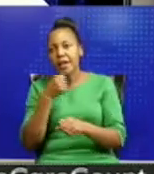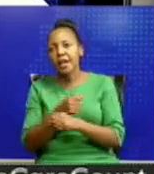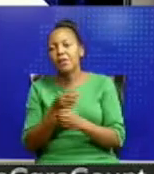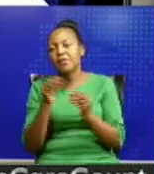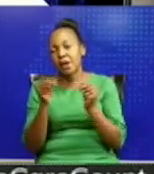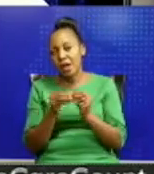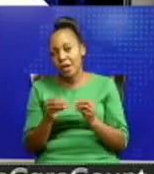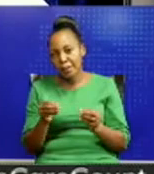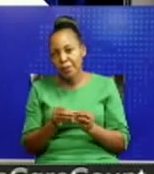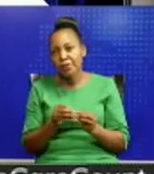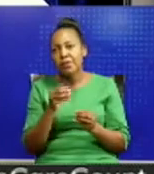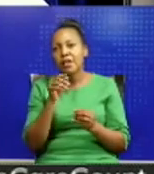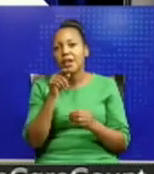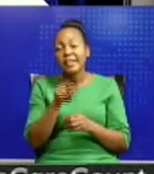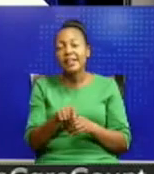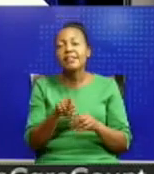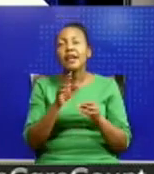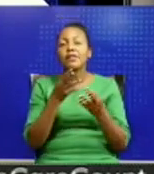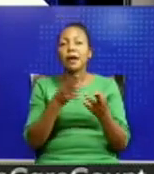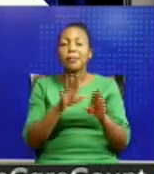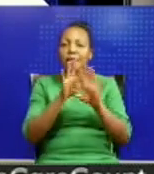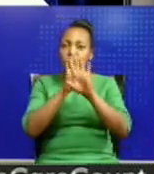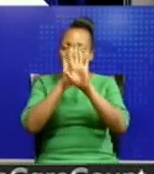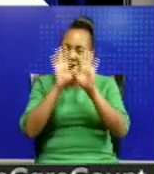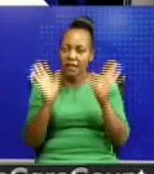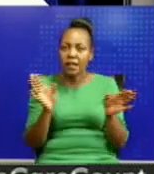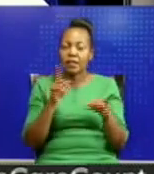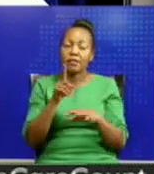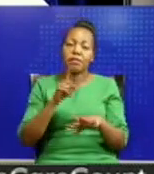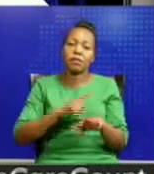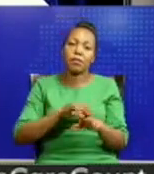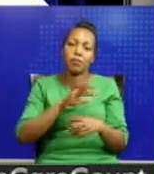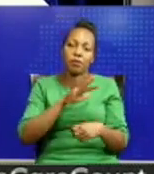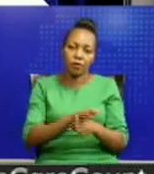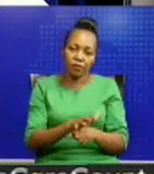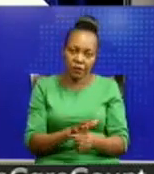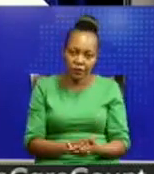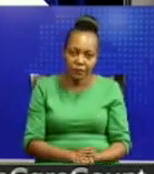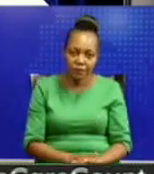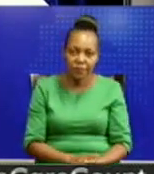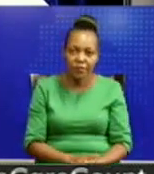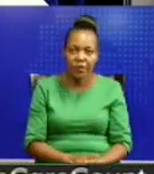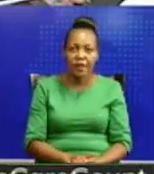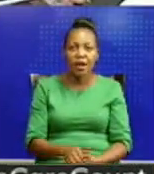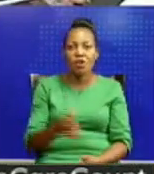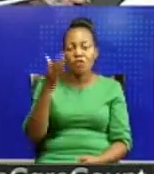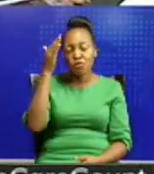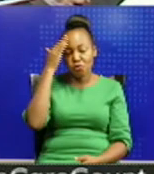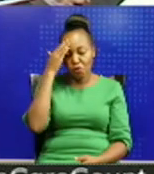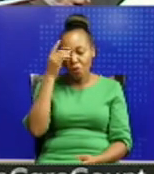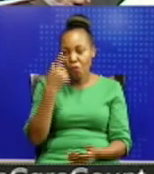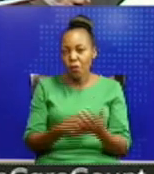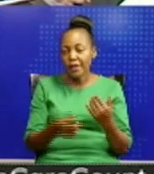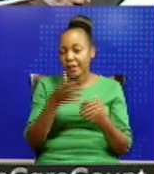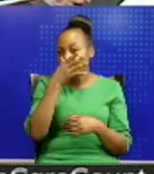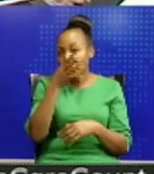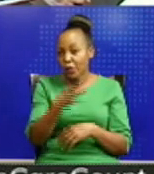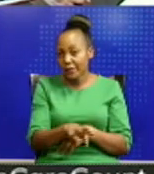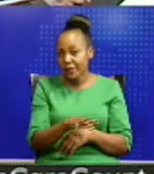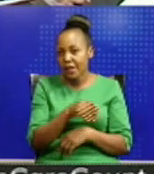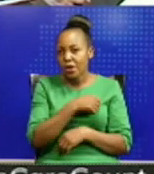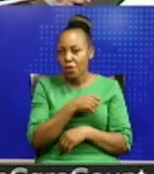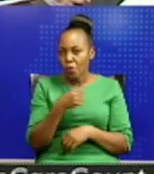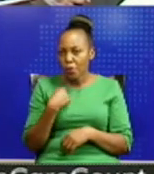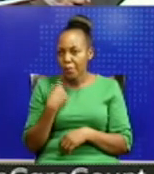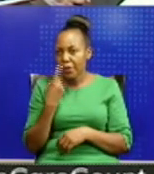been really clear. It came out clearly with COVID-19 pandemic. Do you know what's worse, Peace Musimenta? Women who are